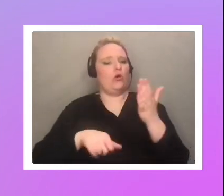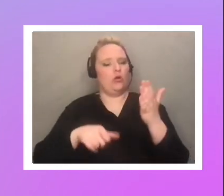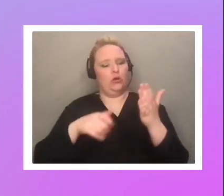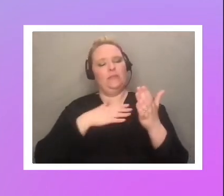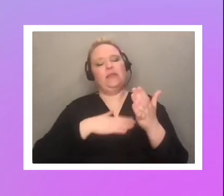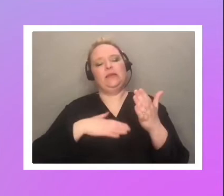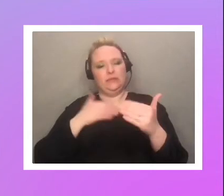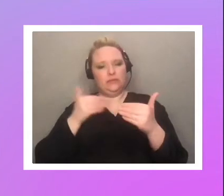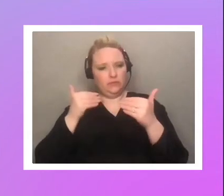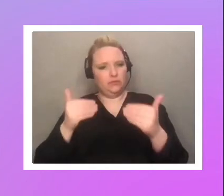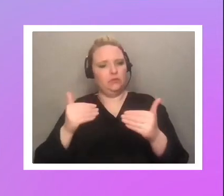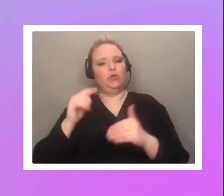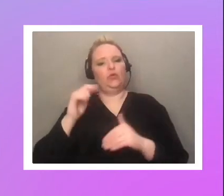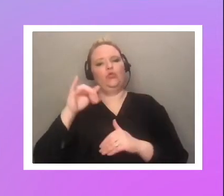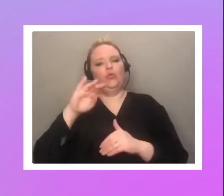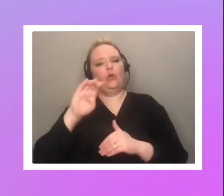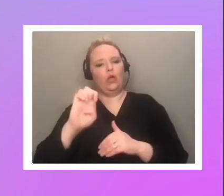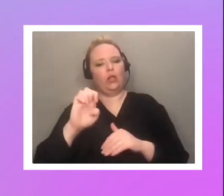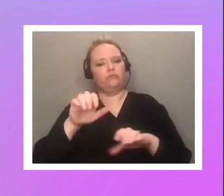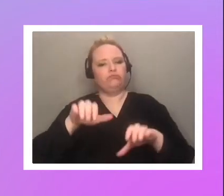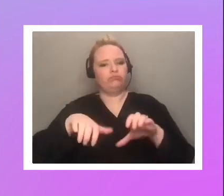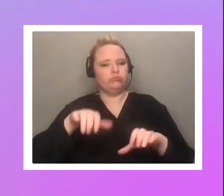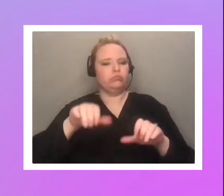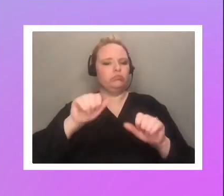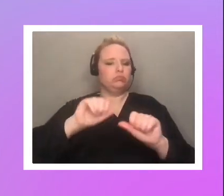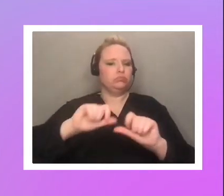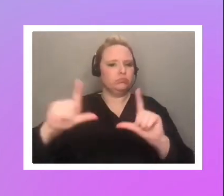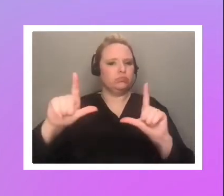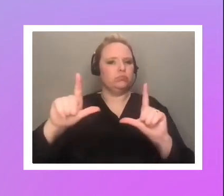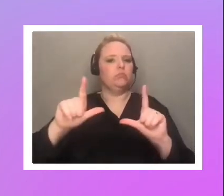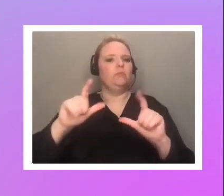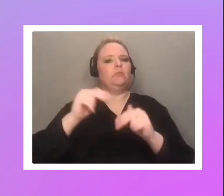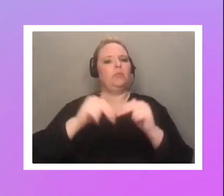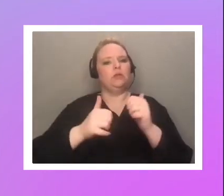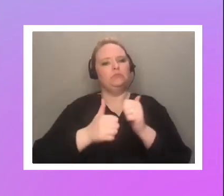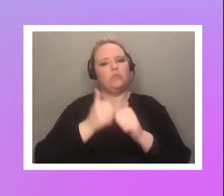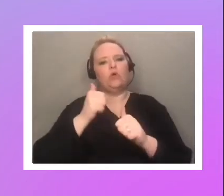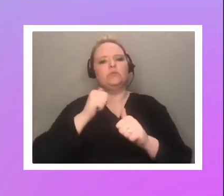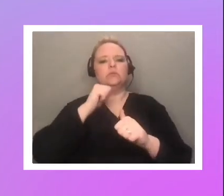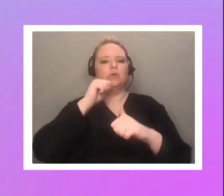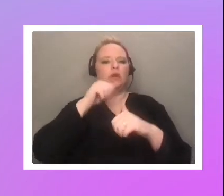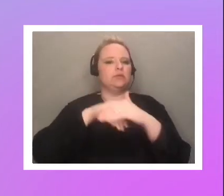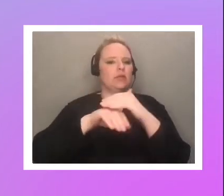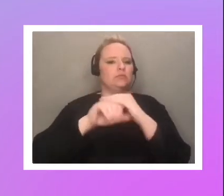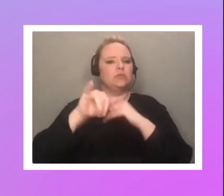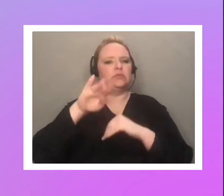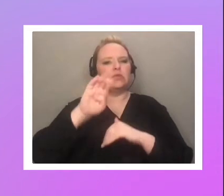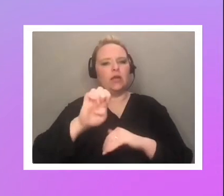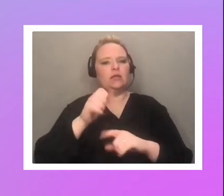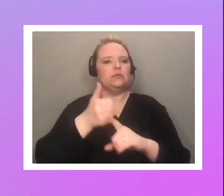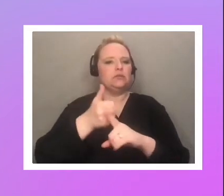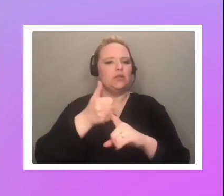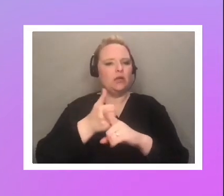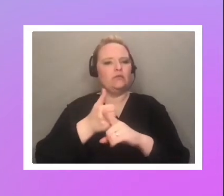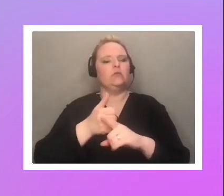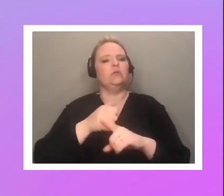Google it, building the most inaccessible site possible with a perfect lighthouse score, and do so.